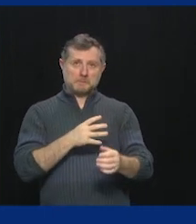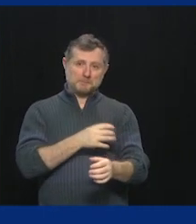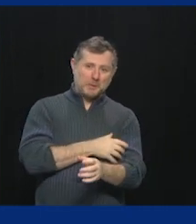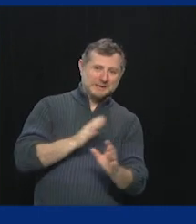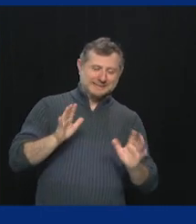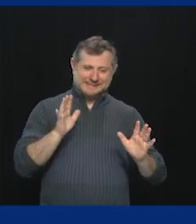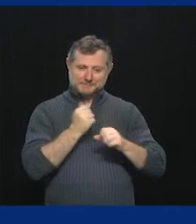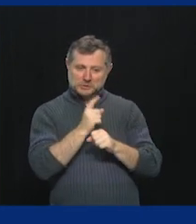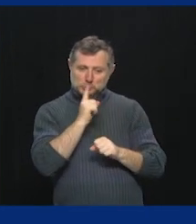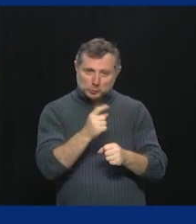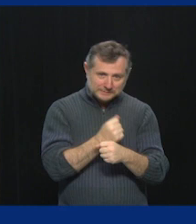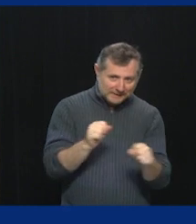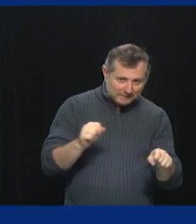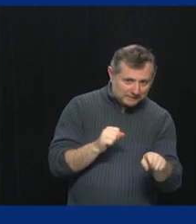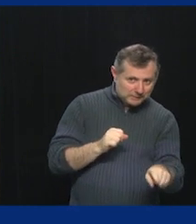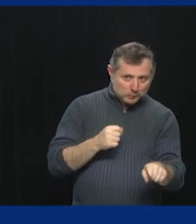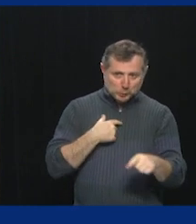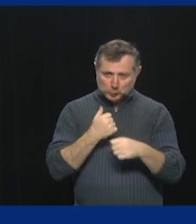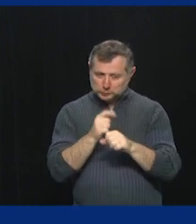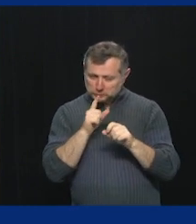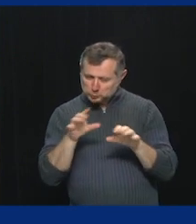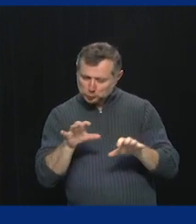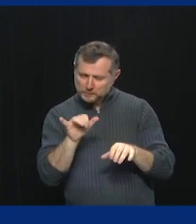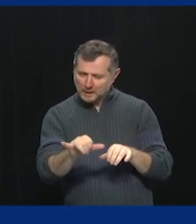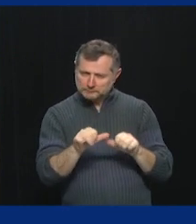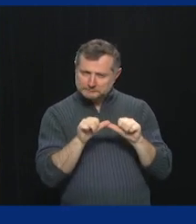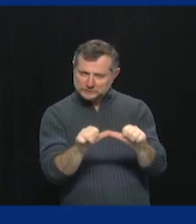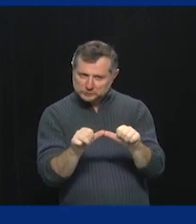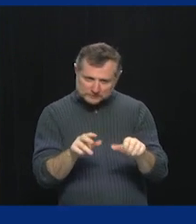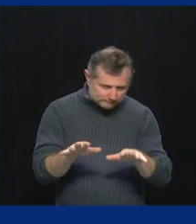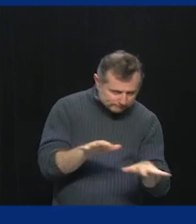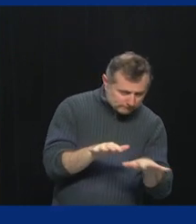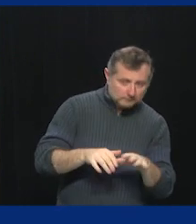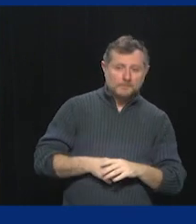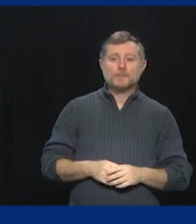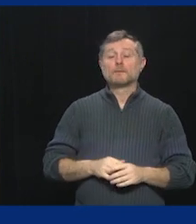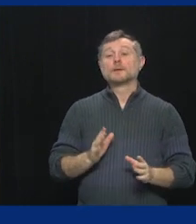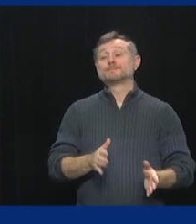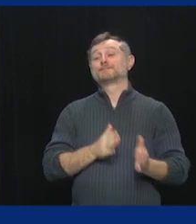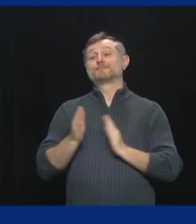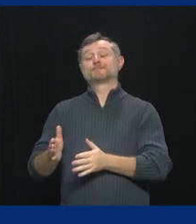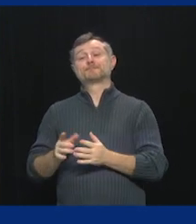will continue the work to get there. From a standpoint of